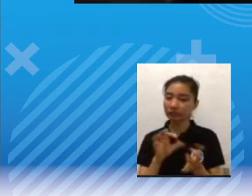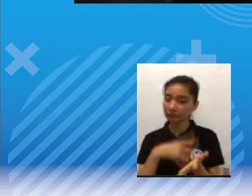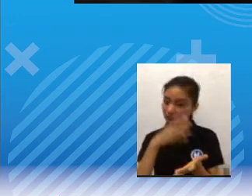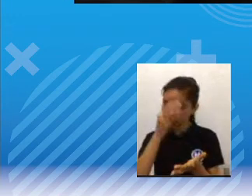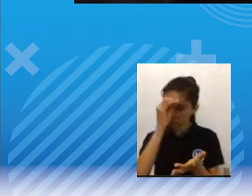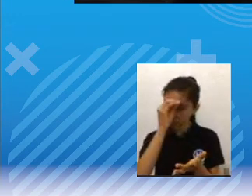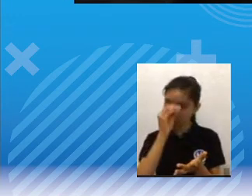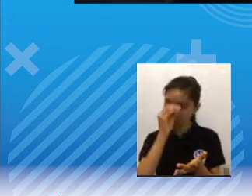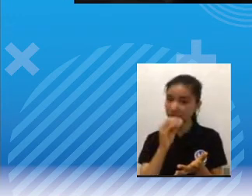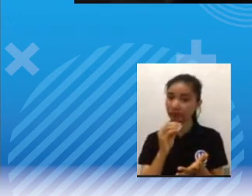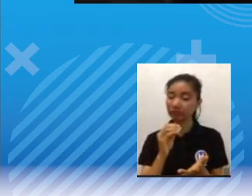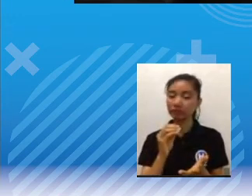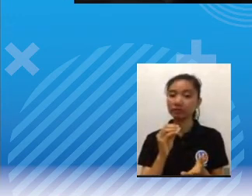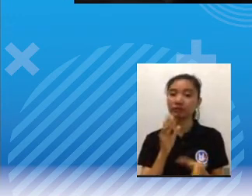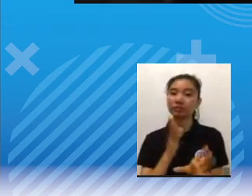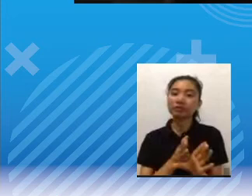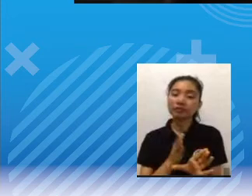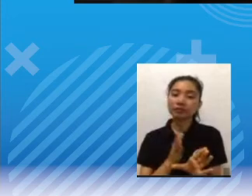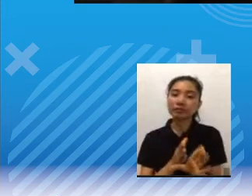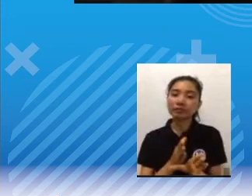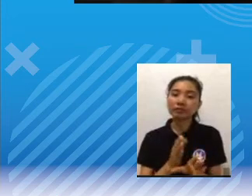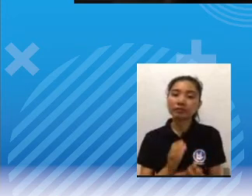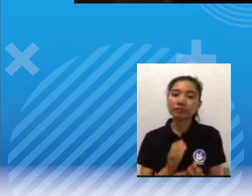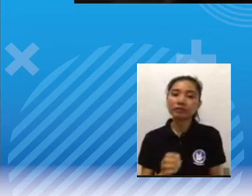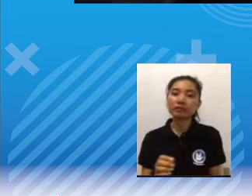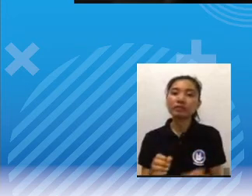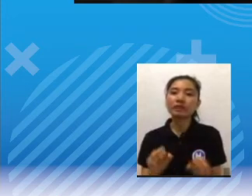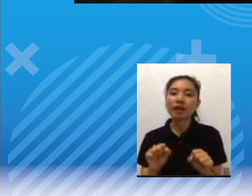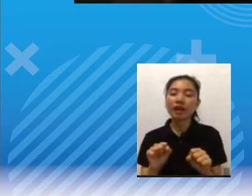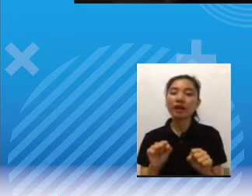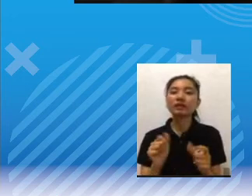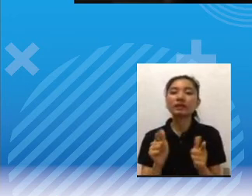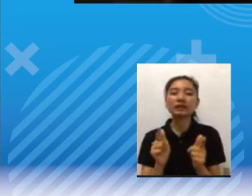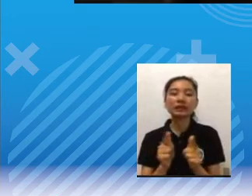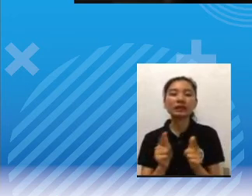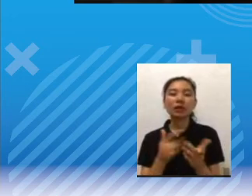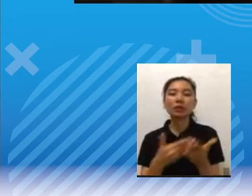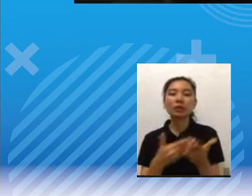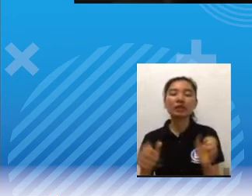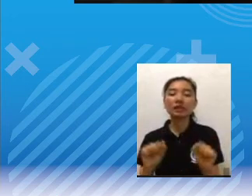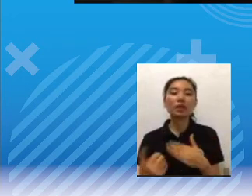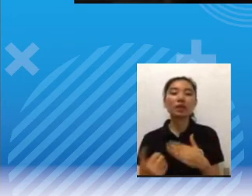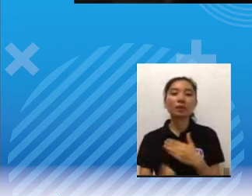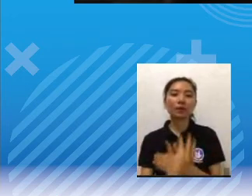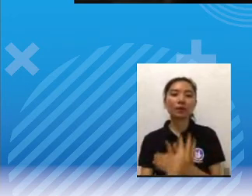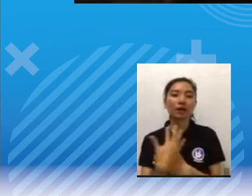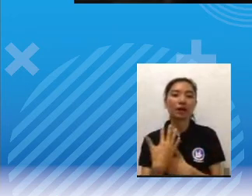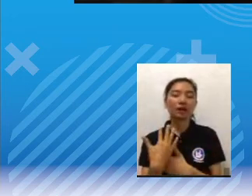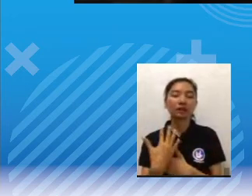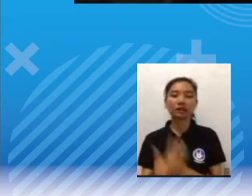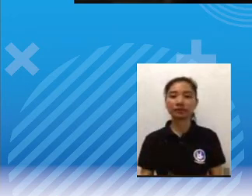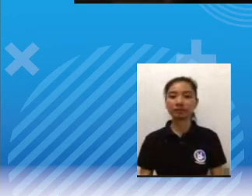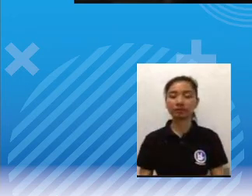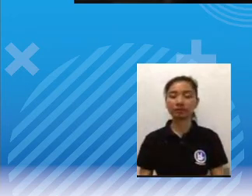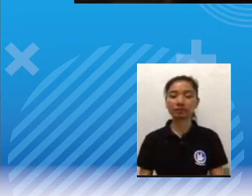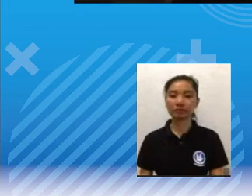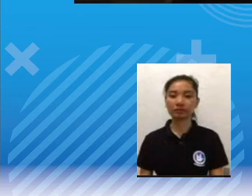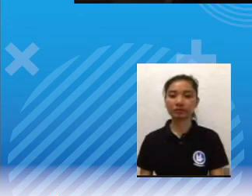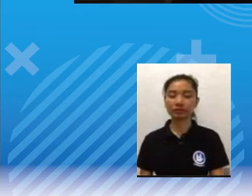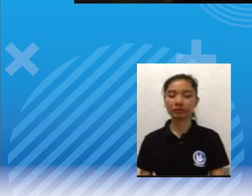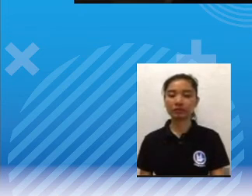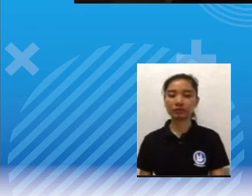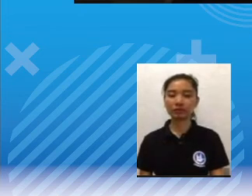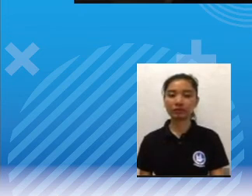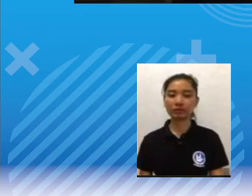of it talaga is based on little things that affect parang our affect po, no? Yung the way we